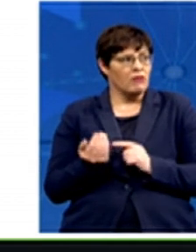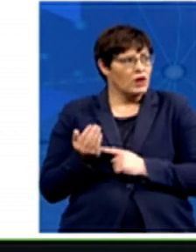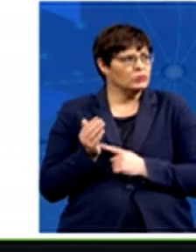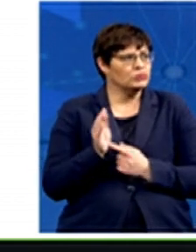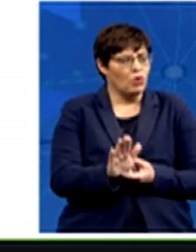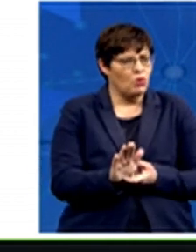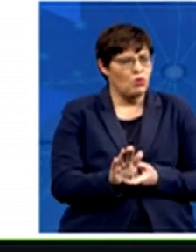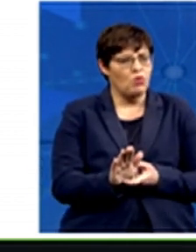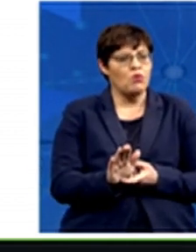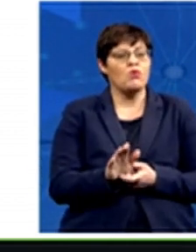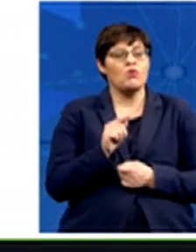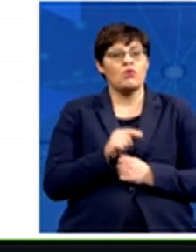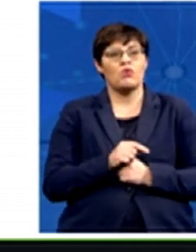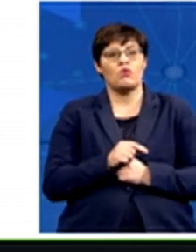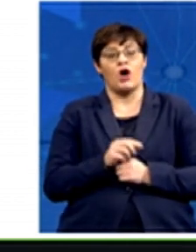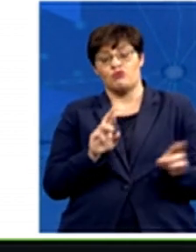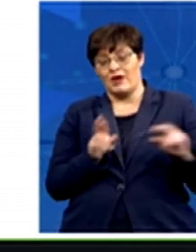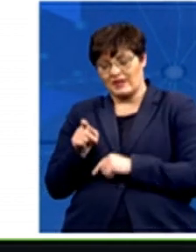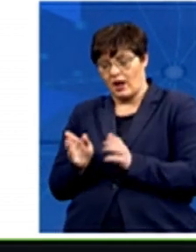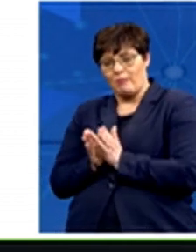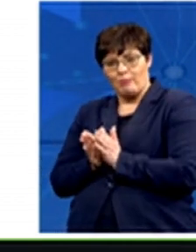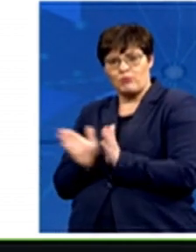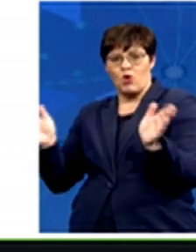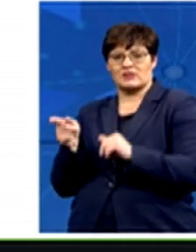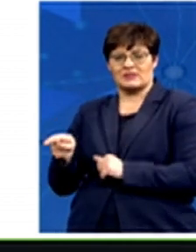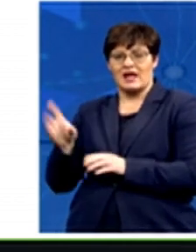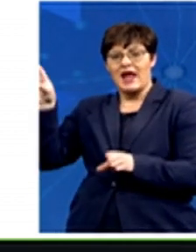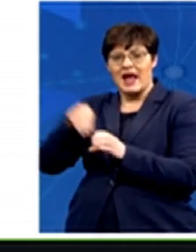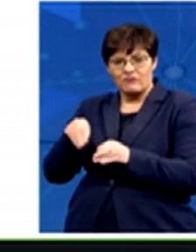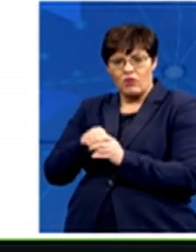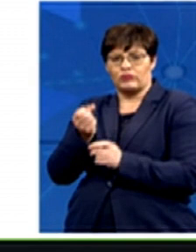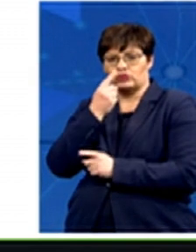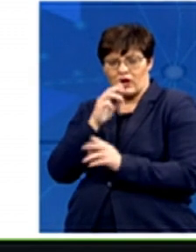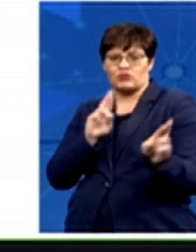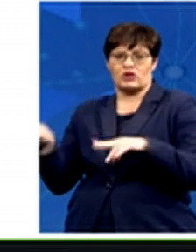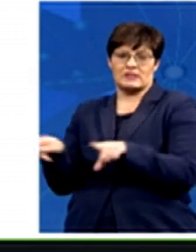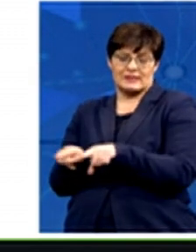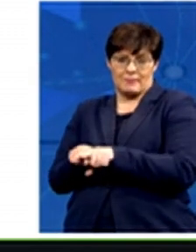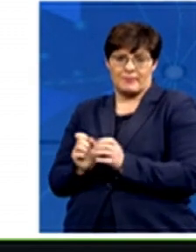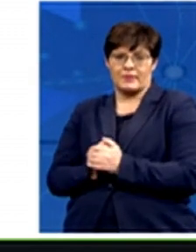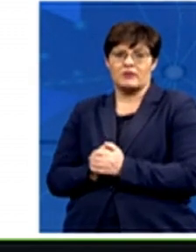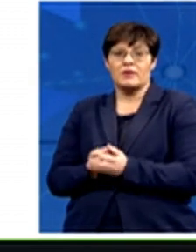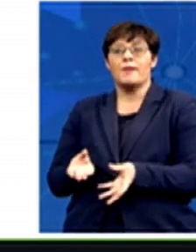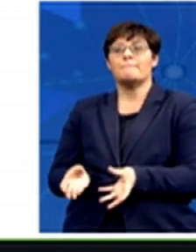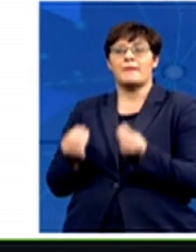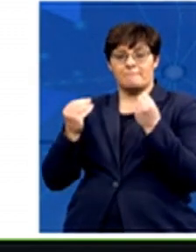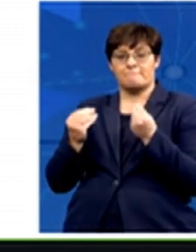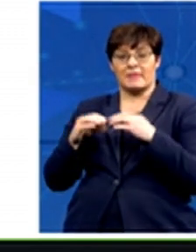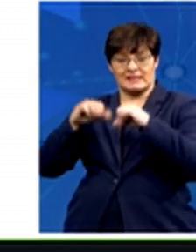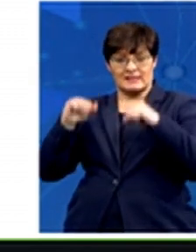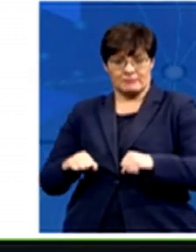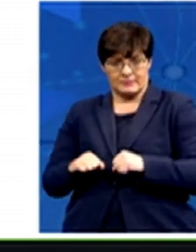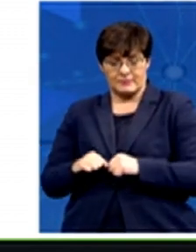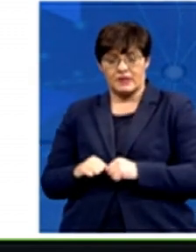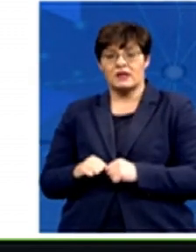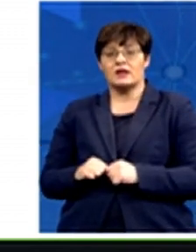broad term and it includes adverse drug reactions. So what we receive in the system is actually adverse drug events. However, when we